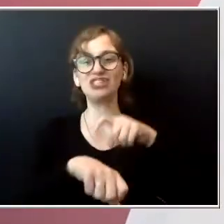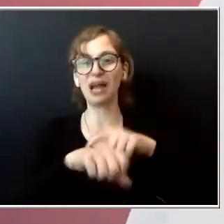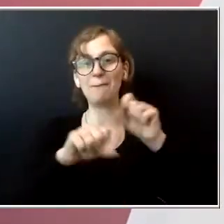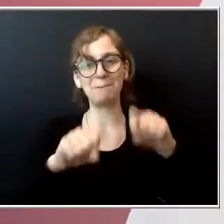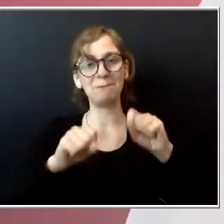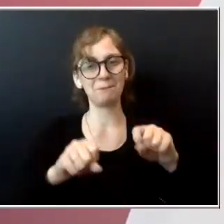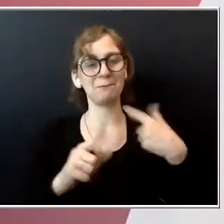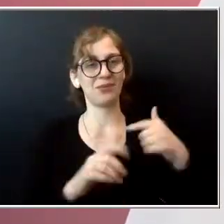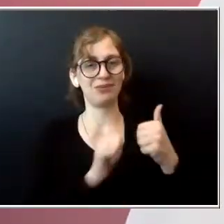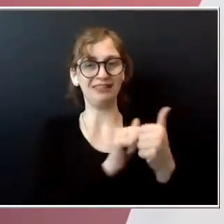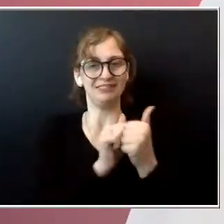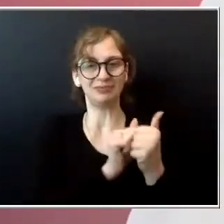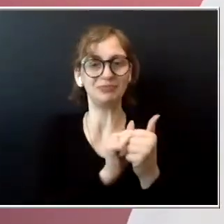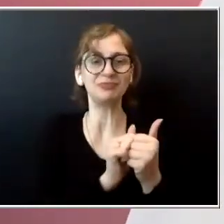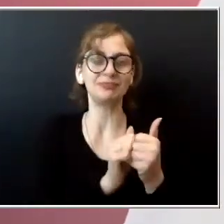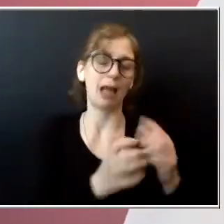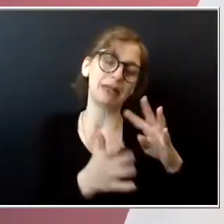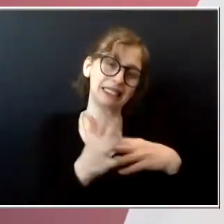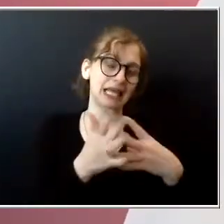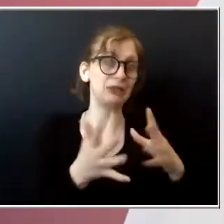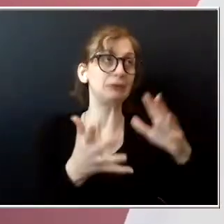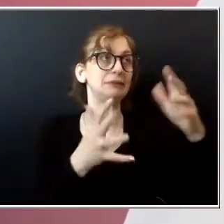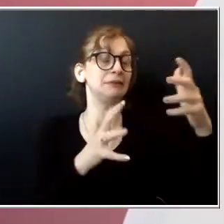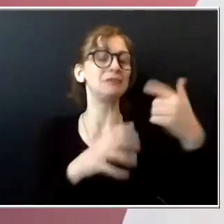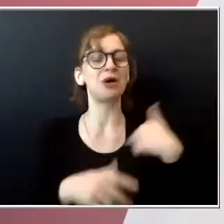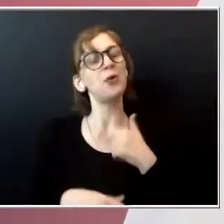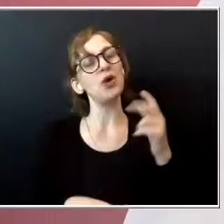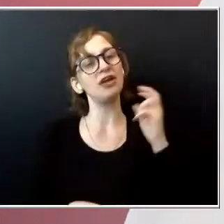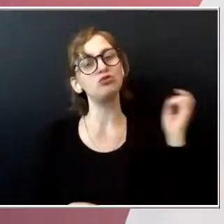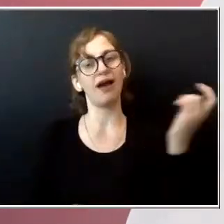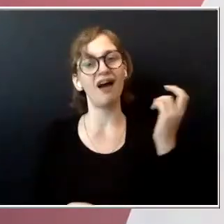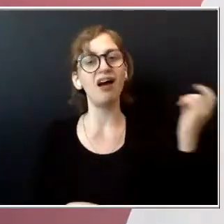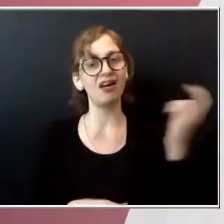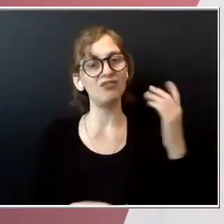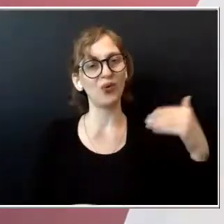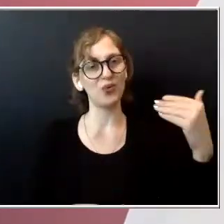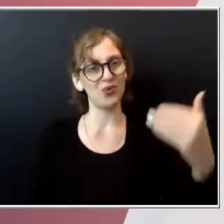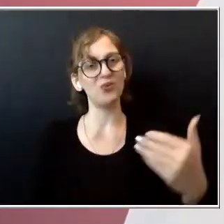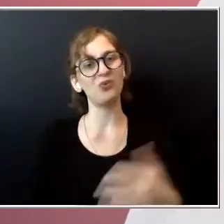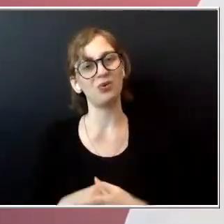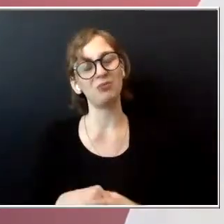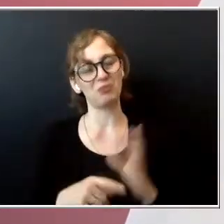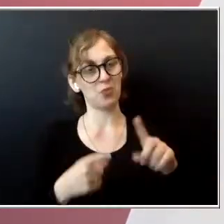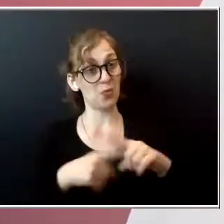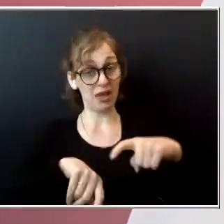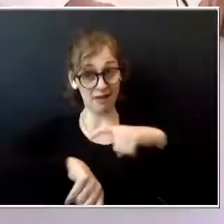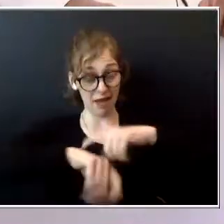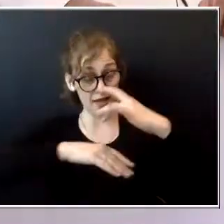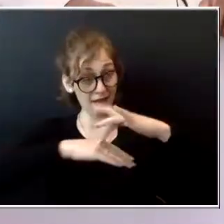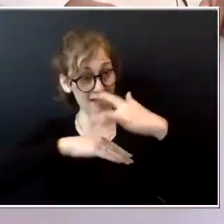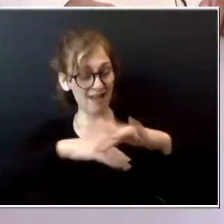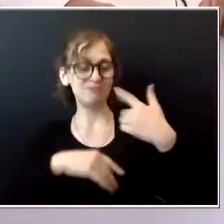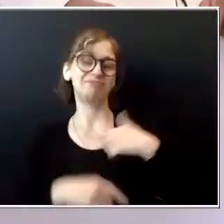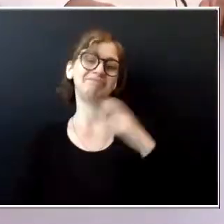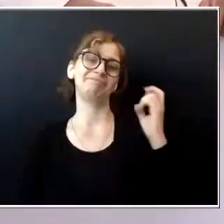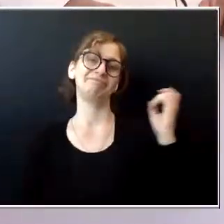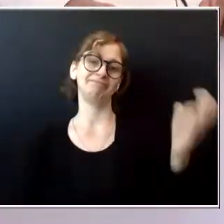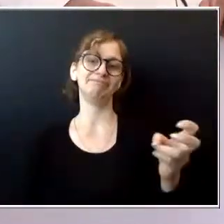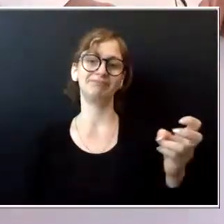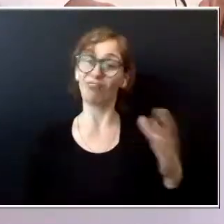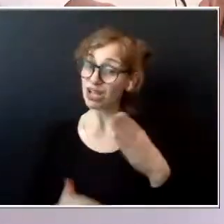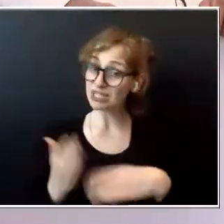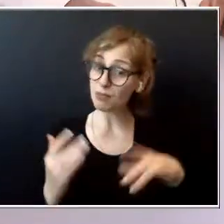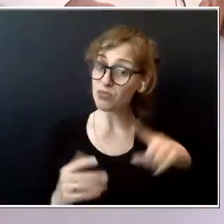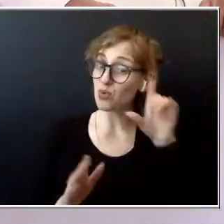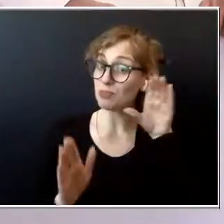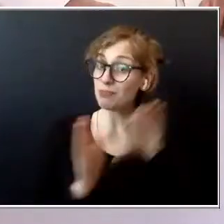schedules, but we travel a lot. That's one of our favorite. Whenever we get some time, we just travel out. Some of those were travel pictures that we showed. Where was